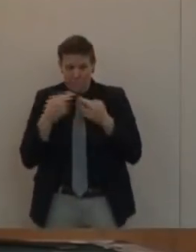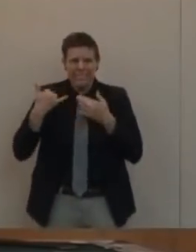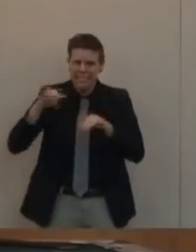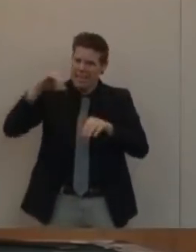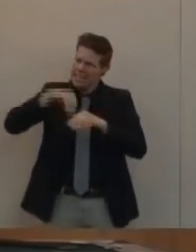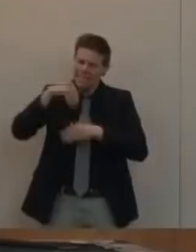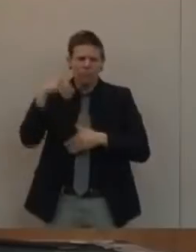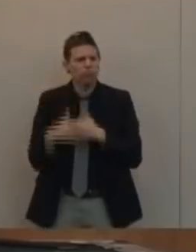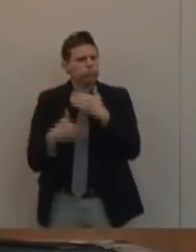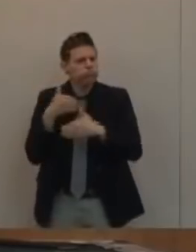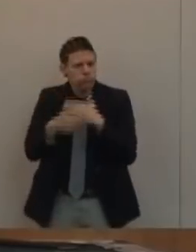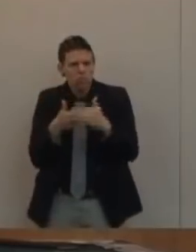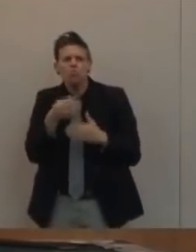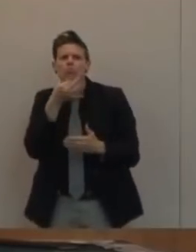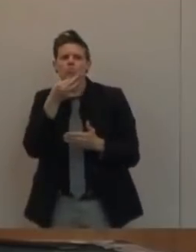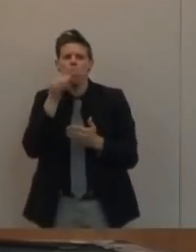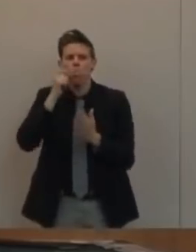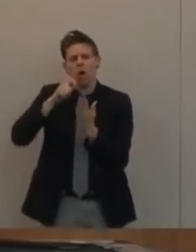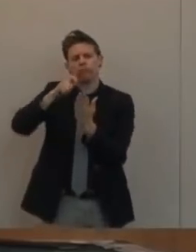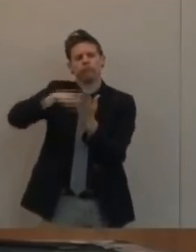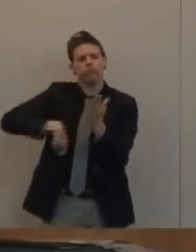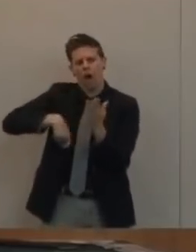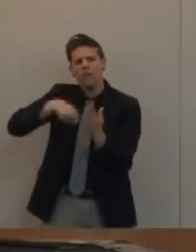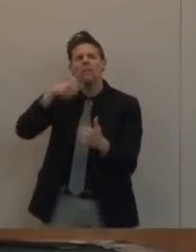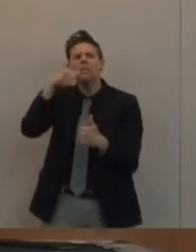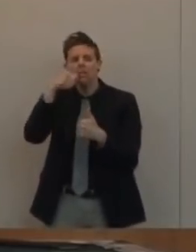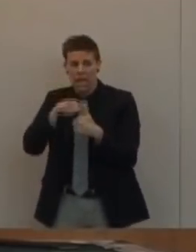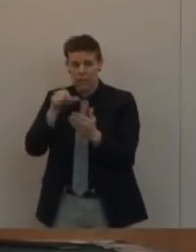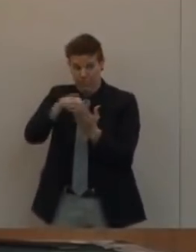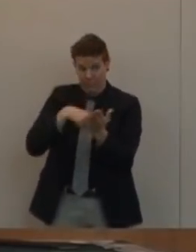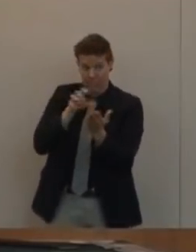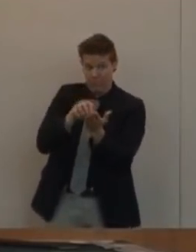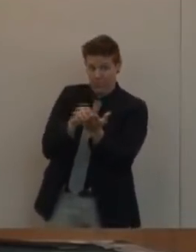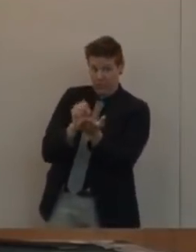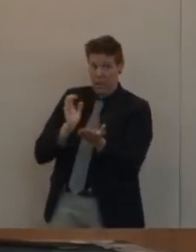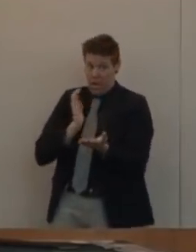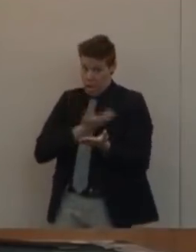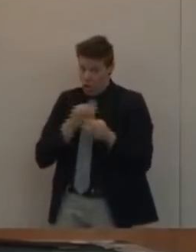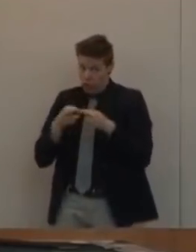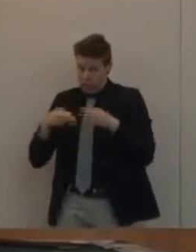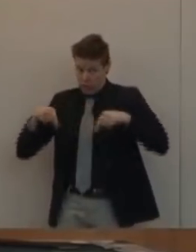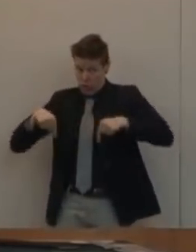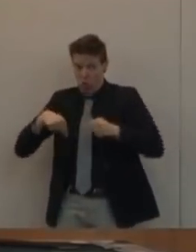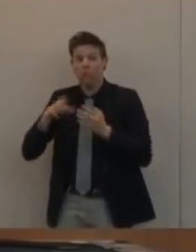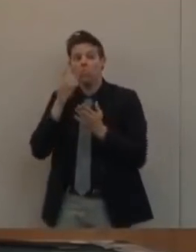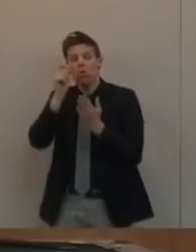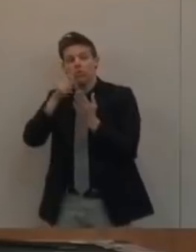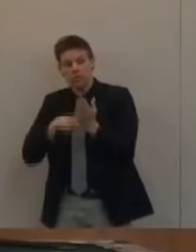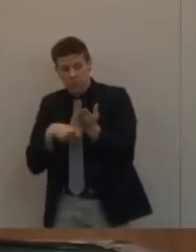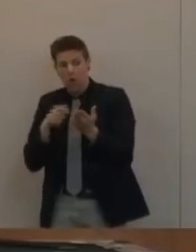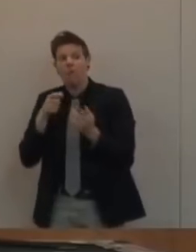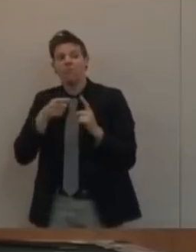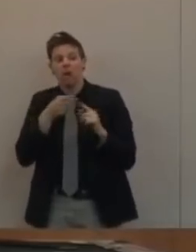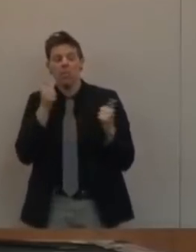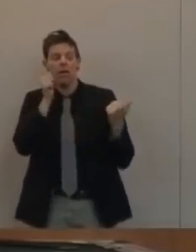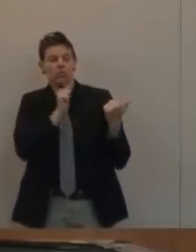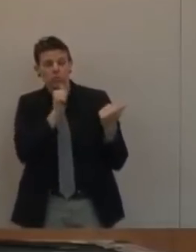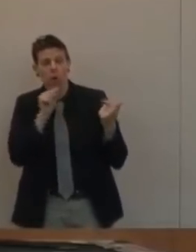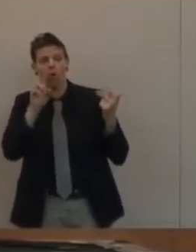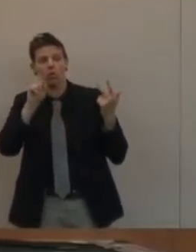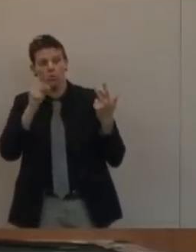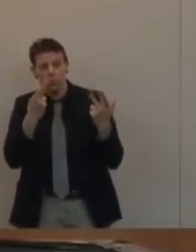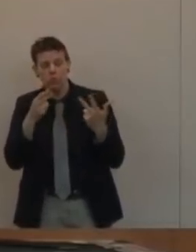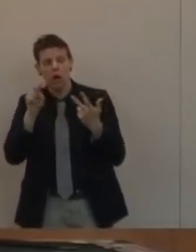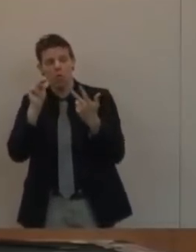go to the president tomorrow that would represent Arizona, Utah, and New Mexico about how